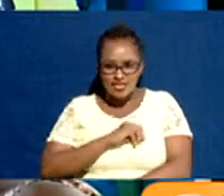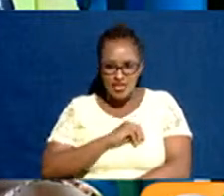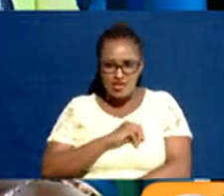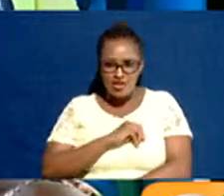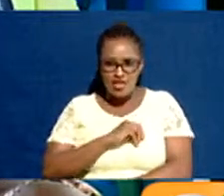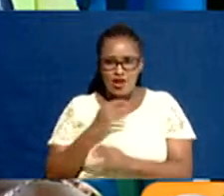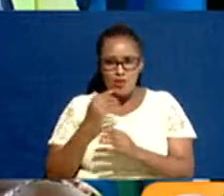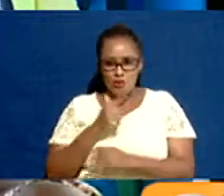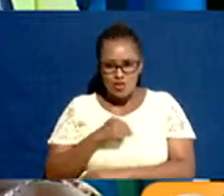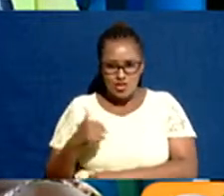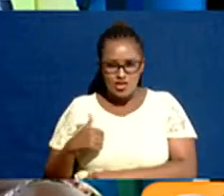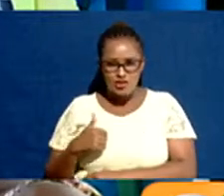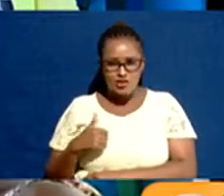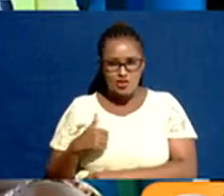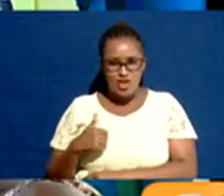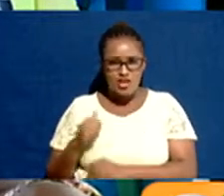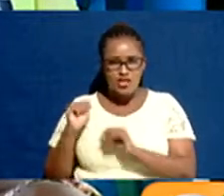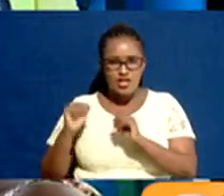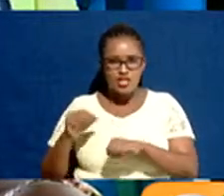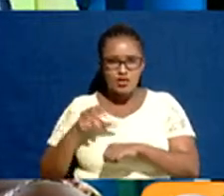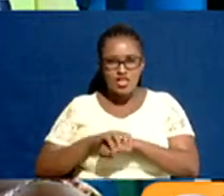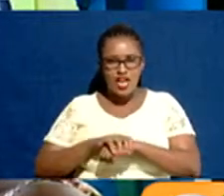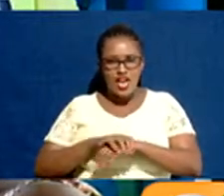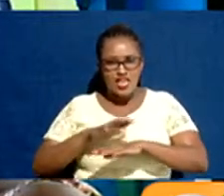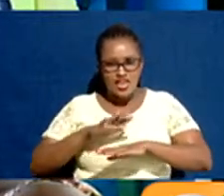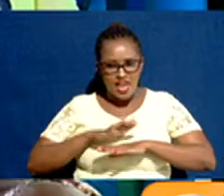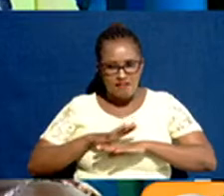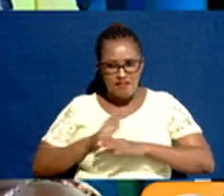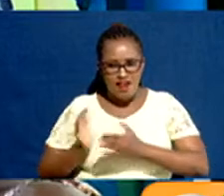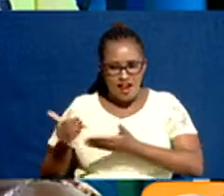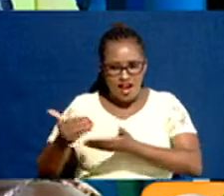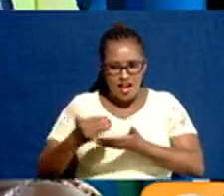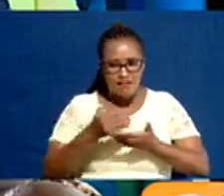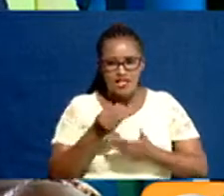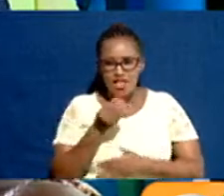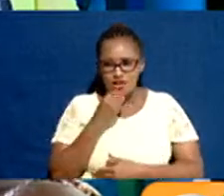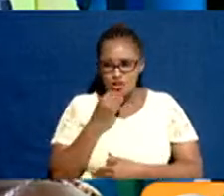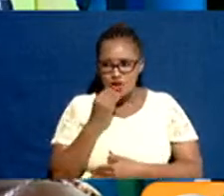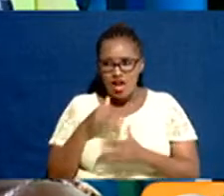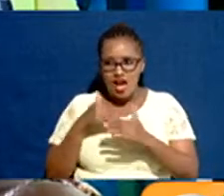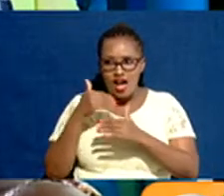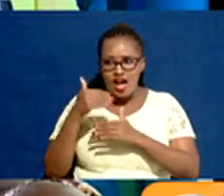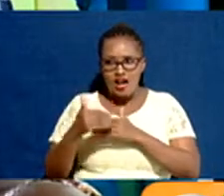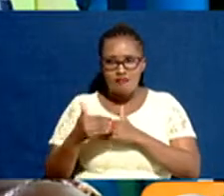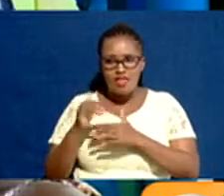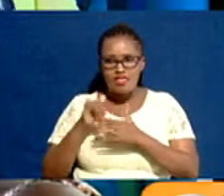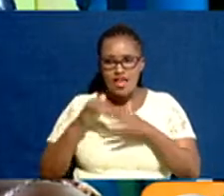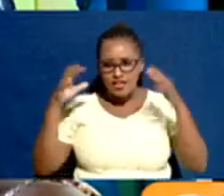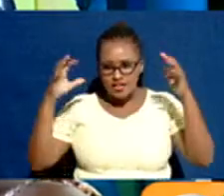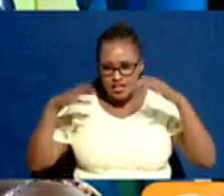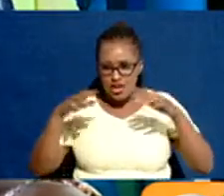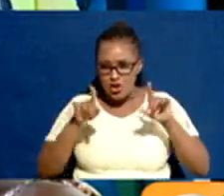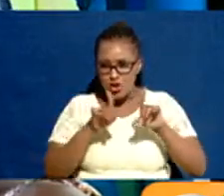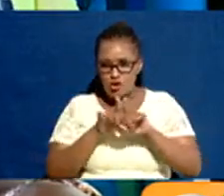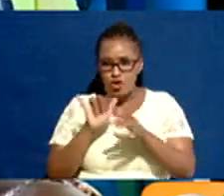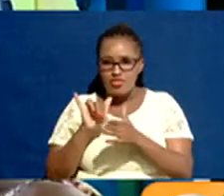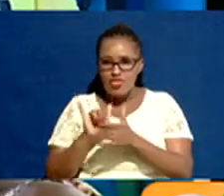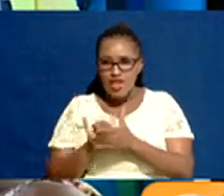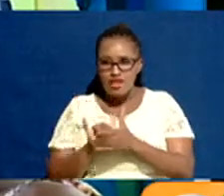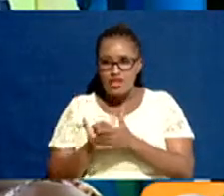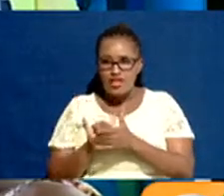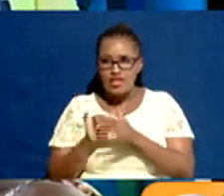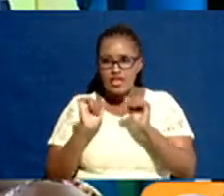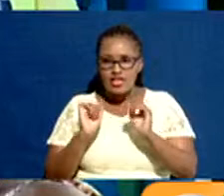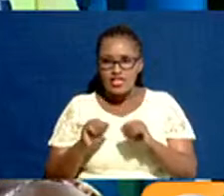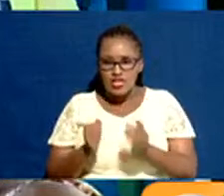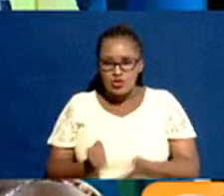we are going to have a bumper harvest with high yield and at a lower cost of production. That should be able to set the